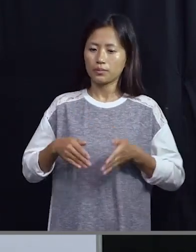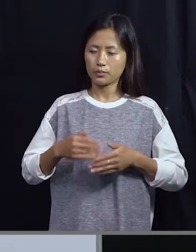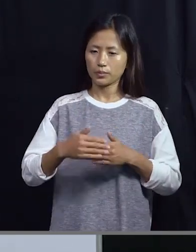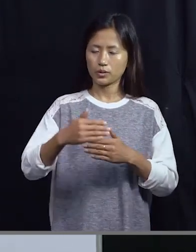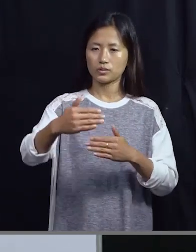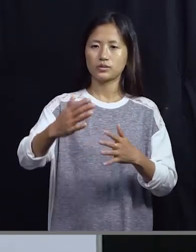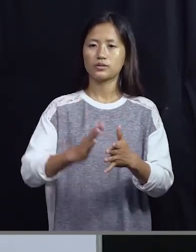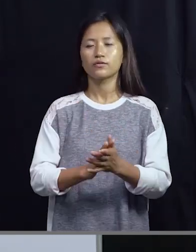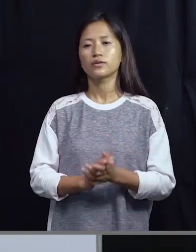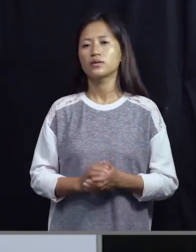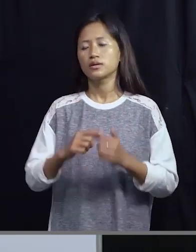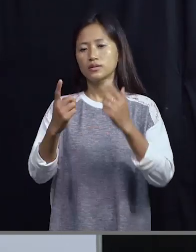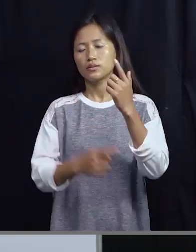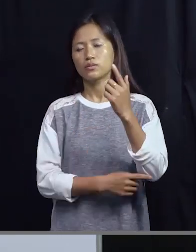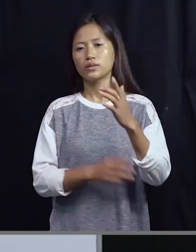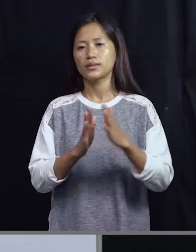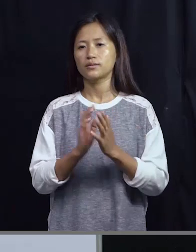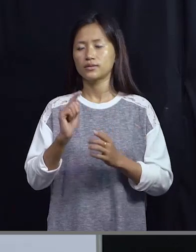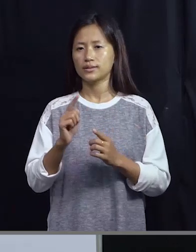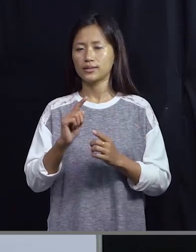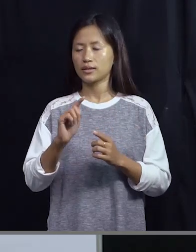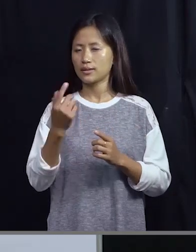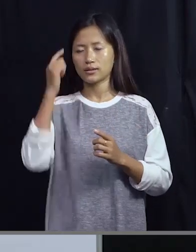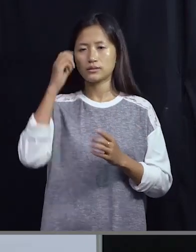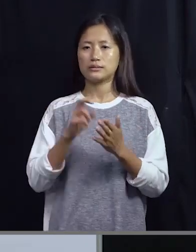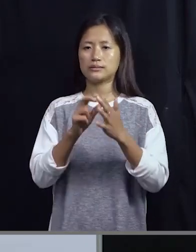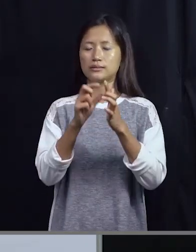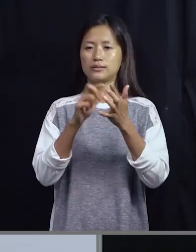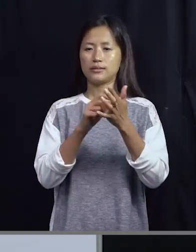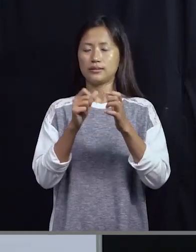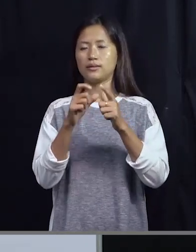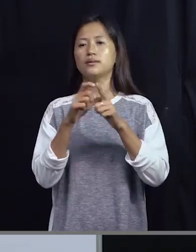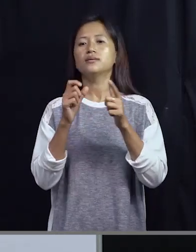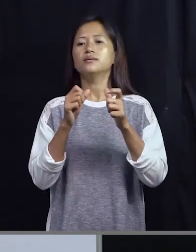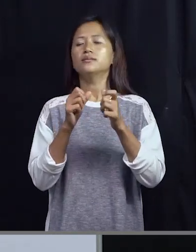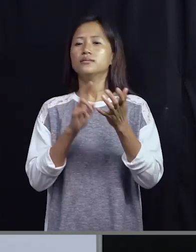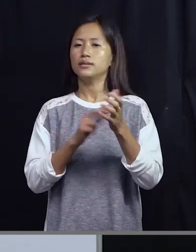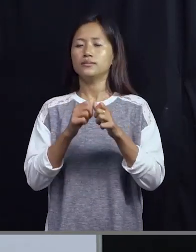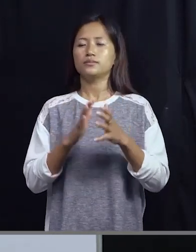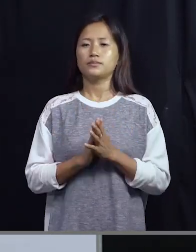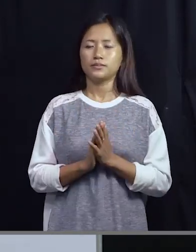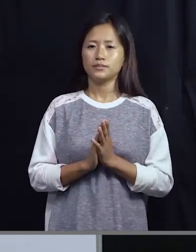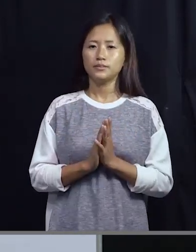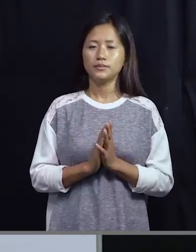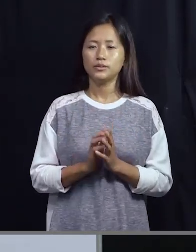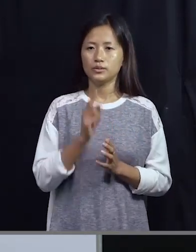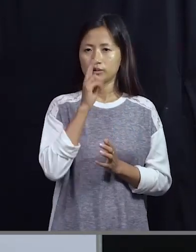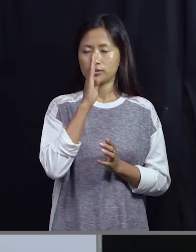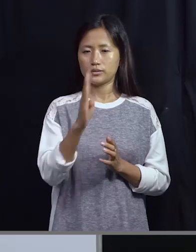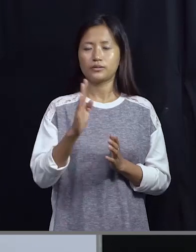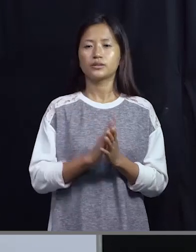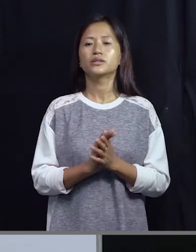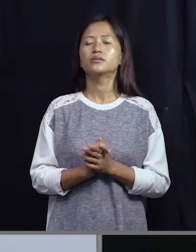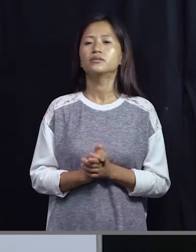replication begins at one end of DNA. It begins at one end of DNA and it proceeds towards the other end, and it is unidirectional. It